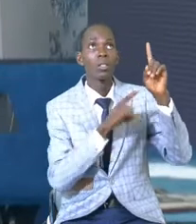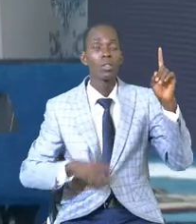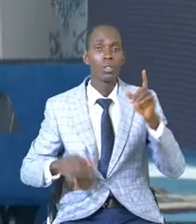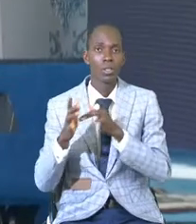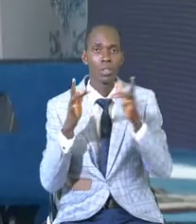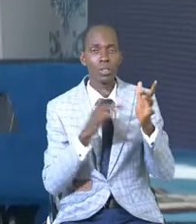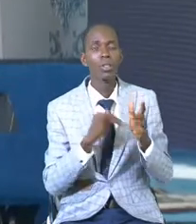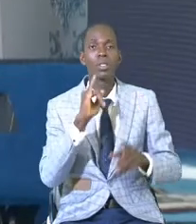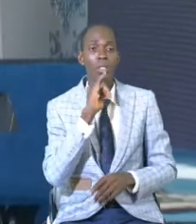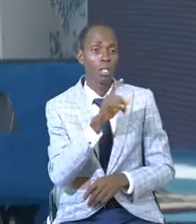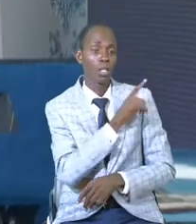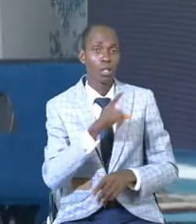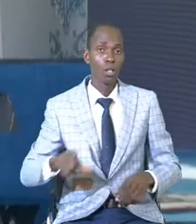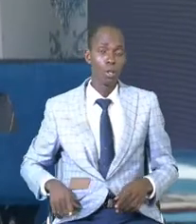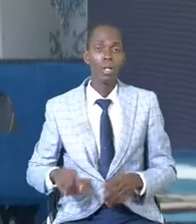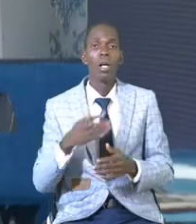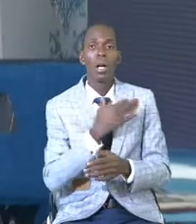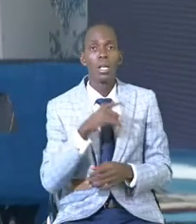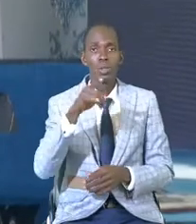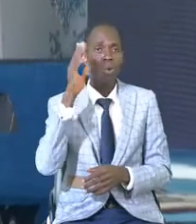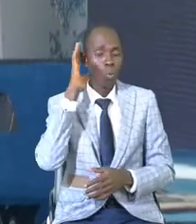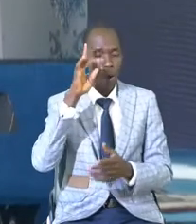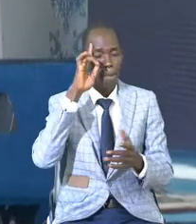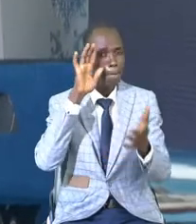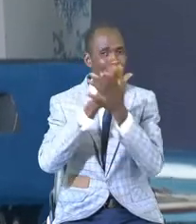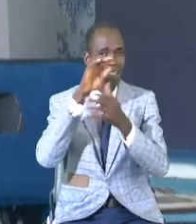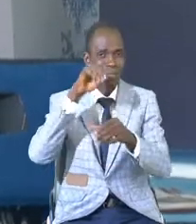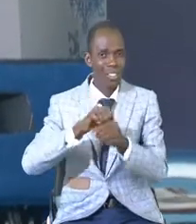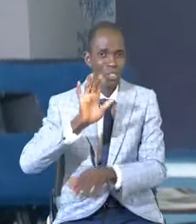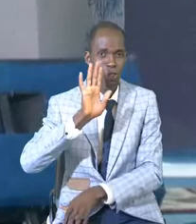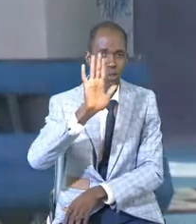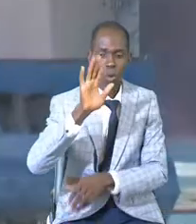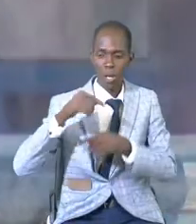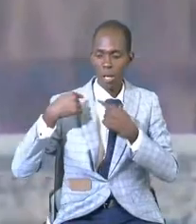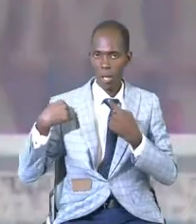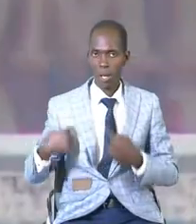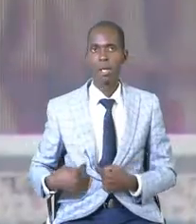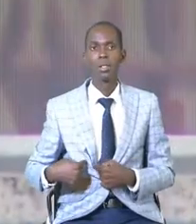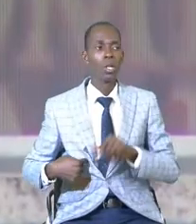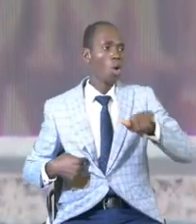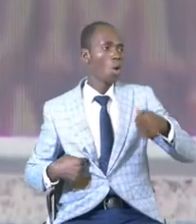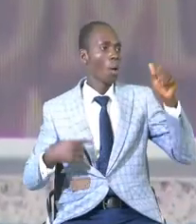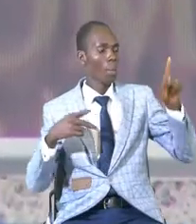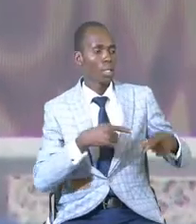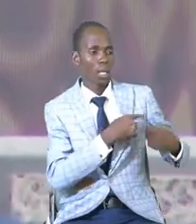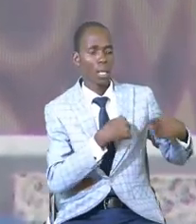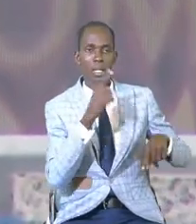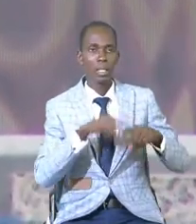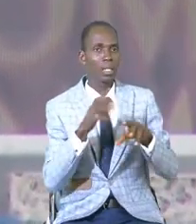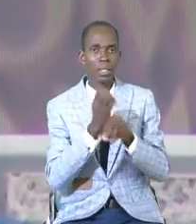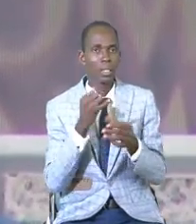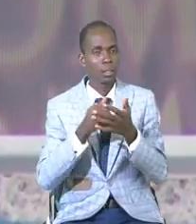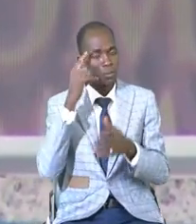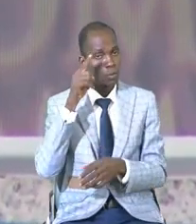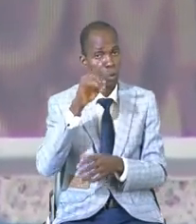that the Lord Jesus is Lord, and shall believe in thine heart. Your another heart cannot get it for you. Believe in thine